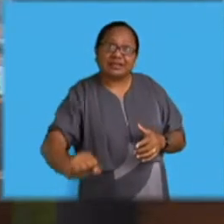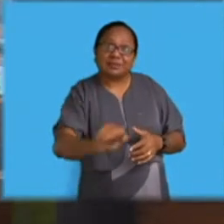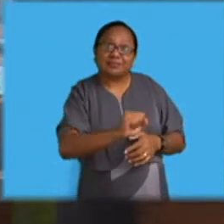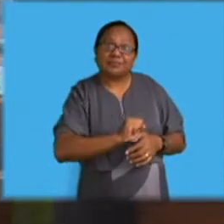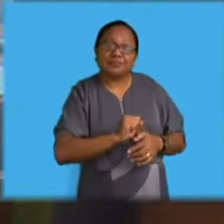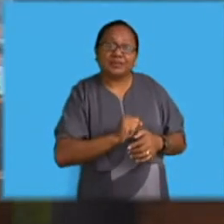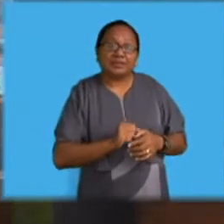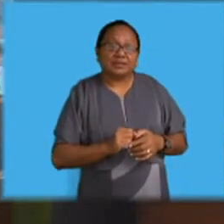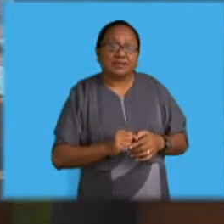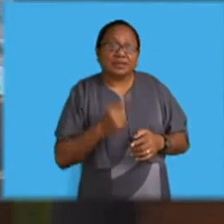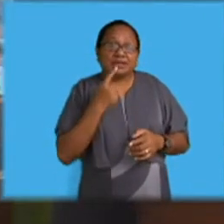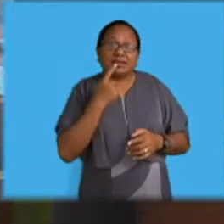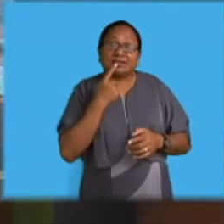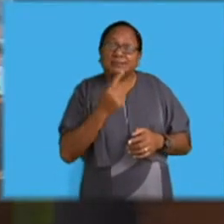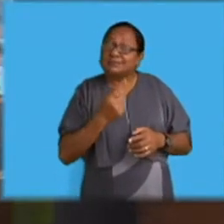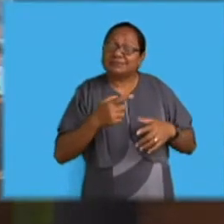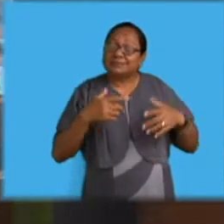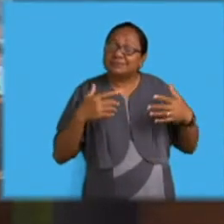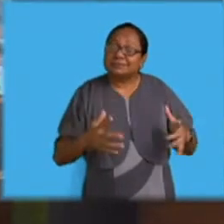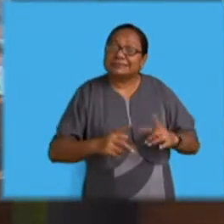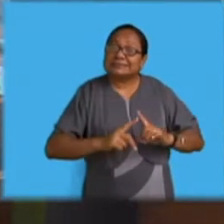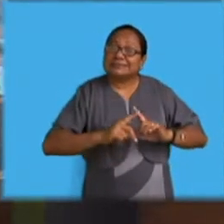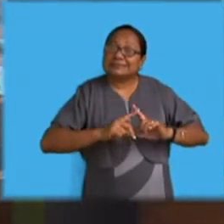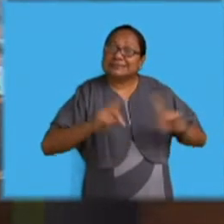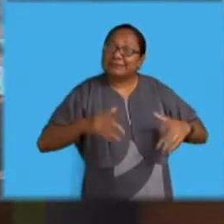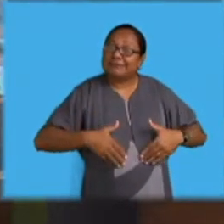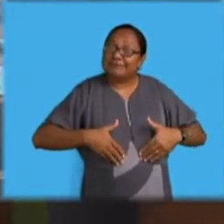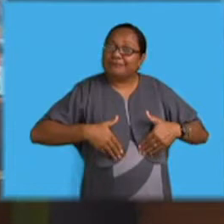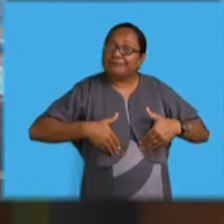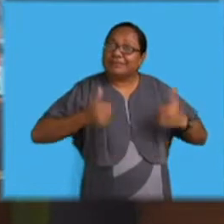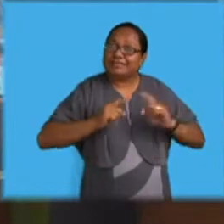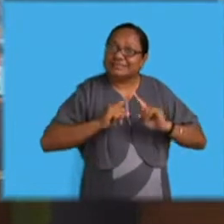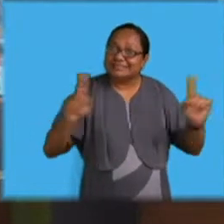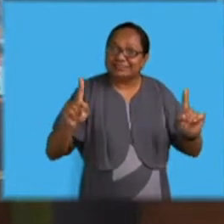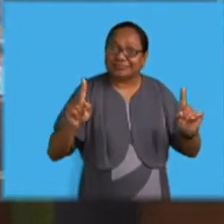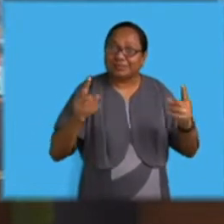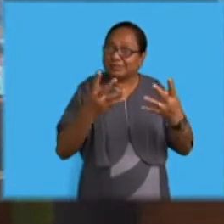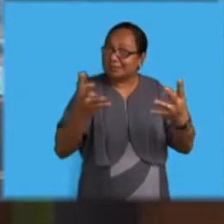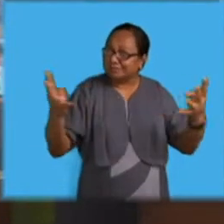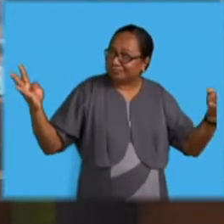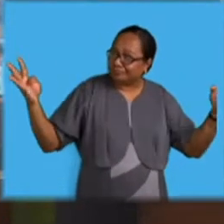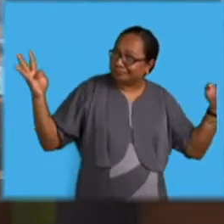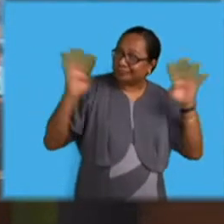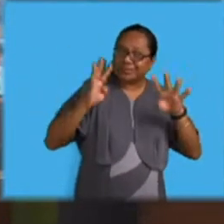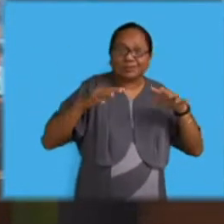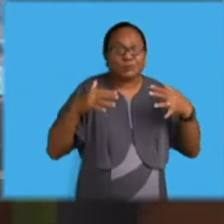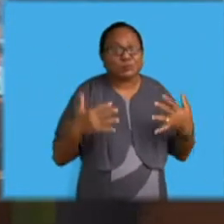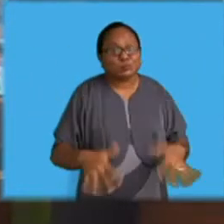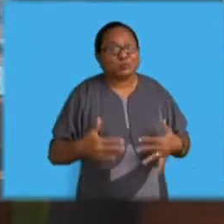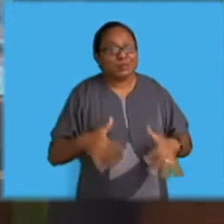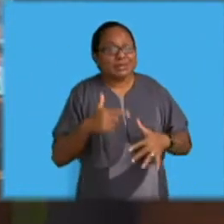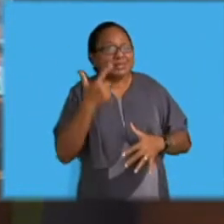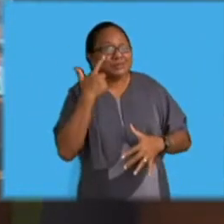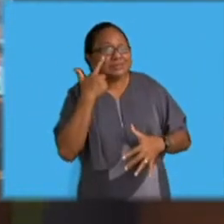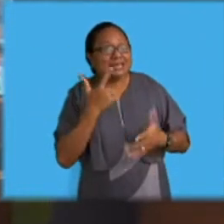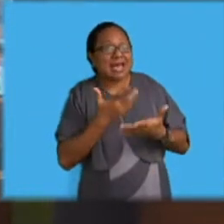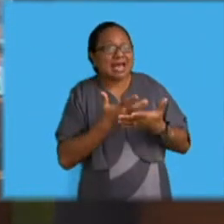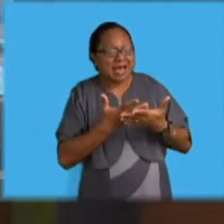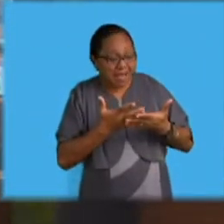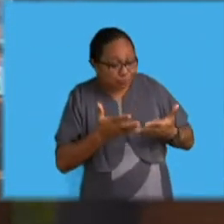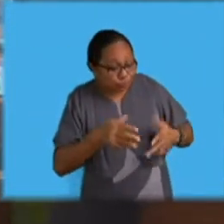The entire atmosphere is very different, Honorable Deputy Speaker, and you can see how children are so enthusiastically demonstrating their